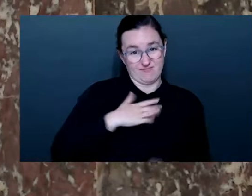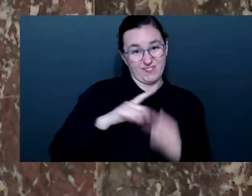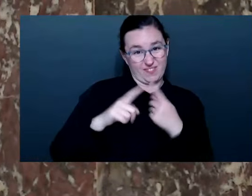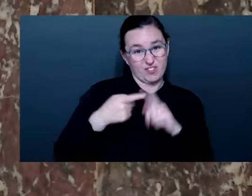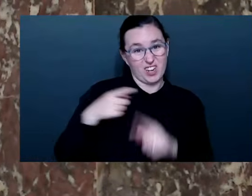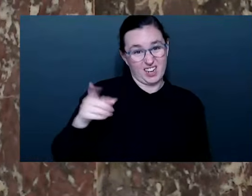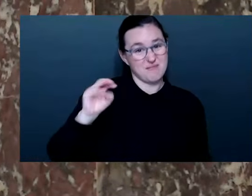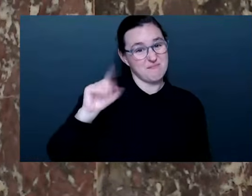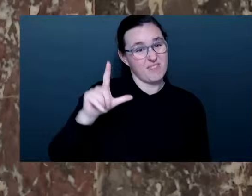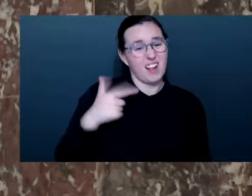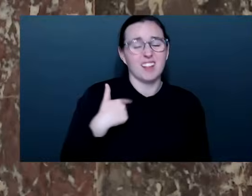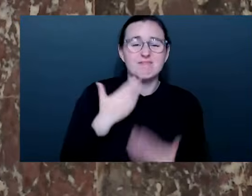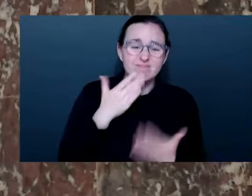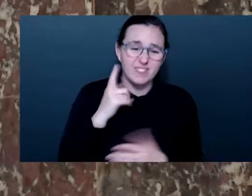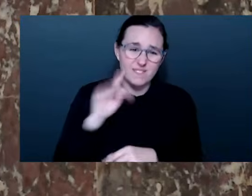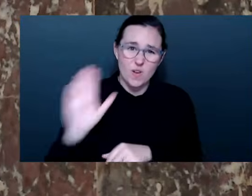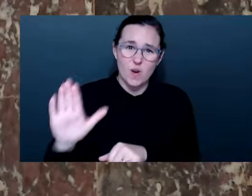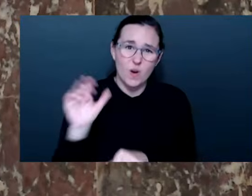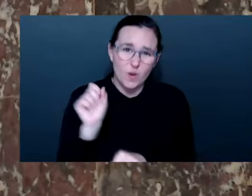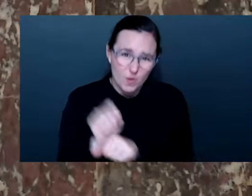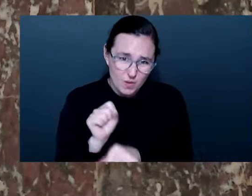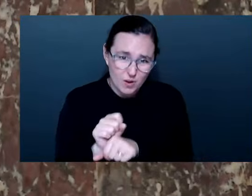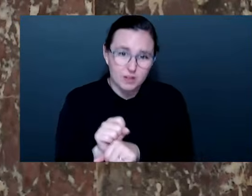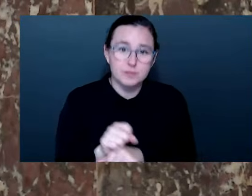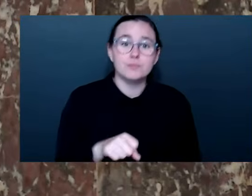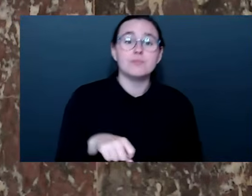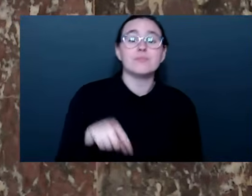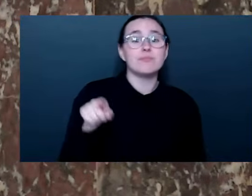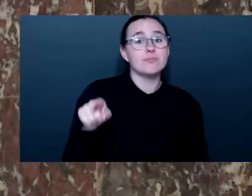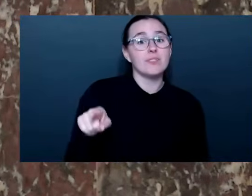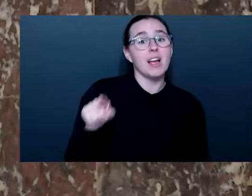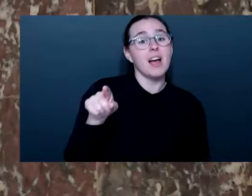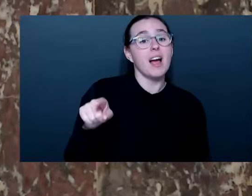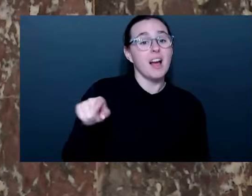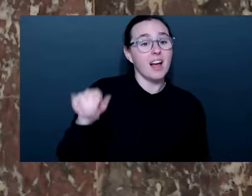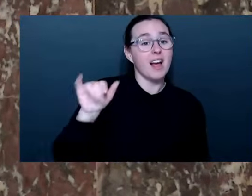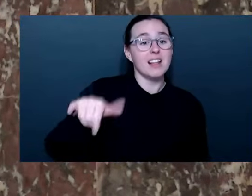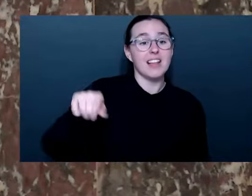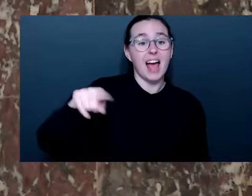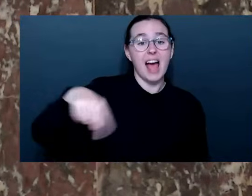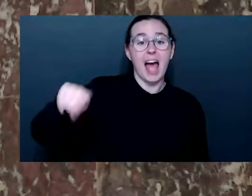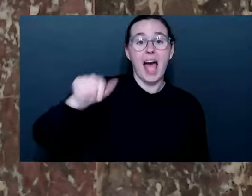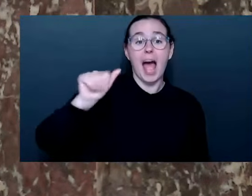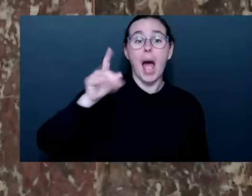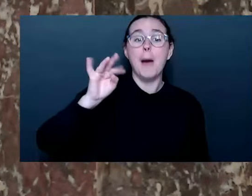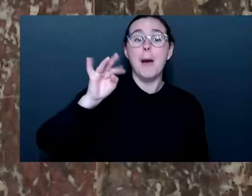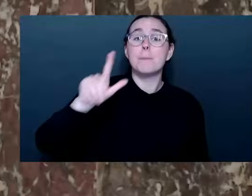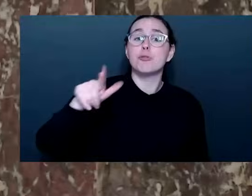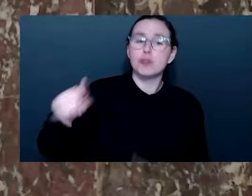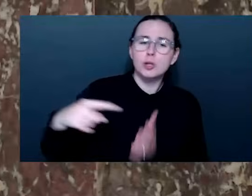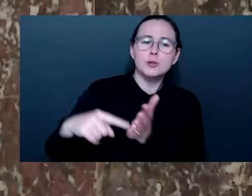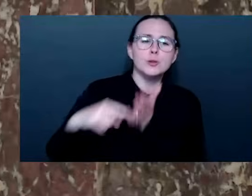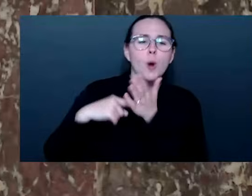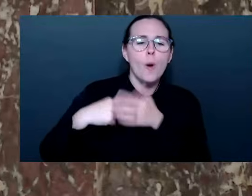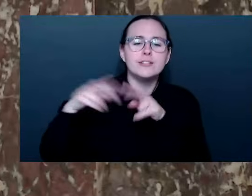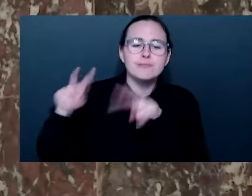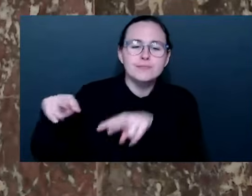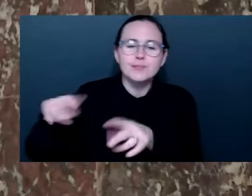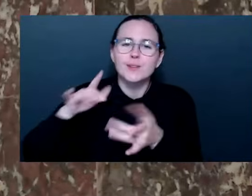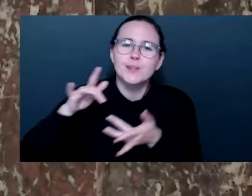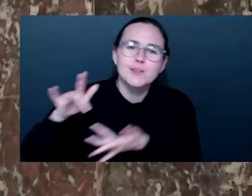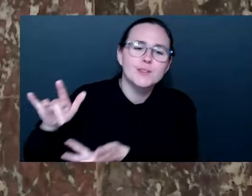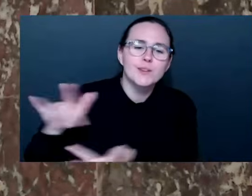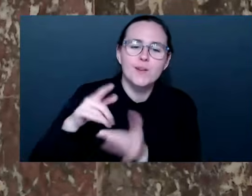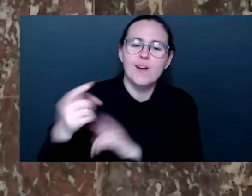Whiteside and the members of the crew about some of the issues that our Canadian Armed Forces are having. Finally, we toured HCMS Corner Brook and were given